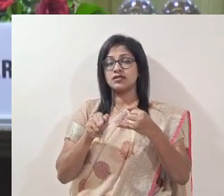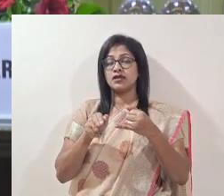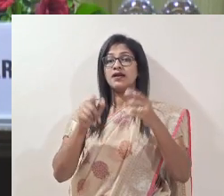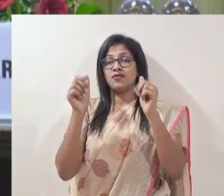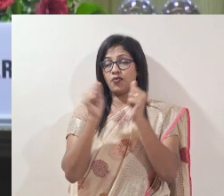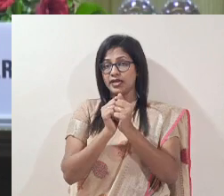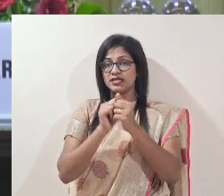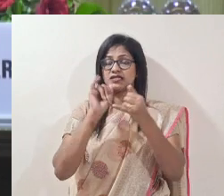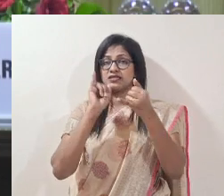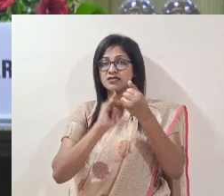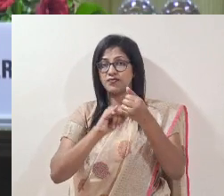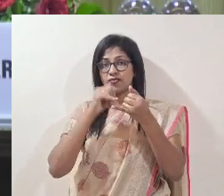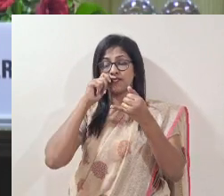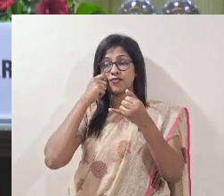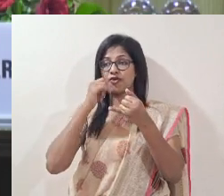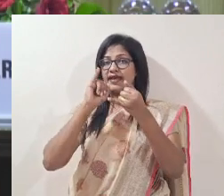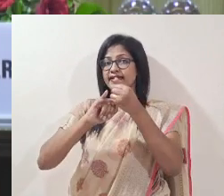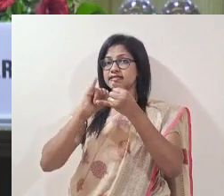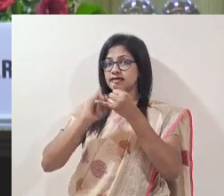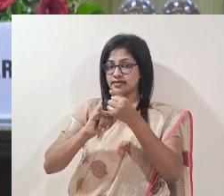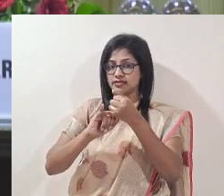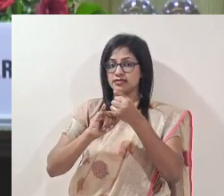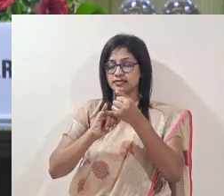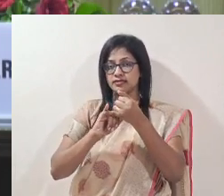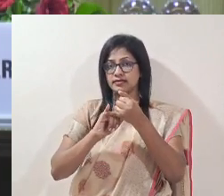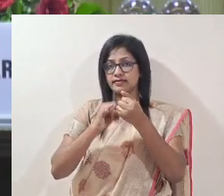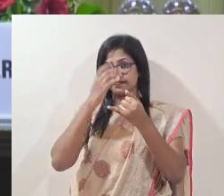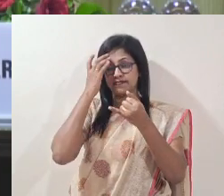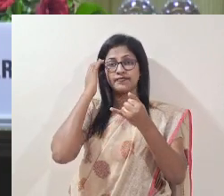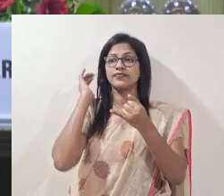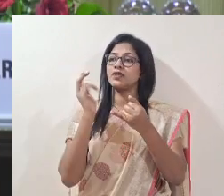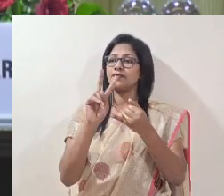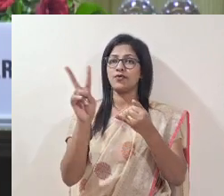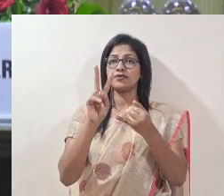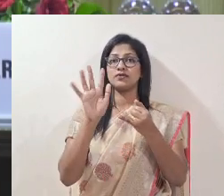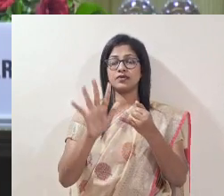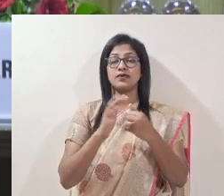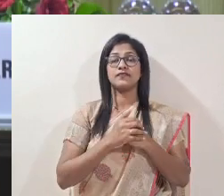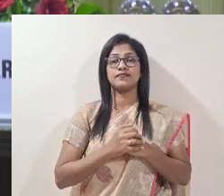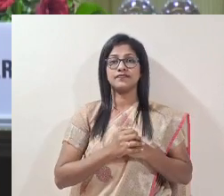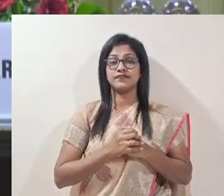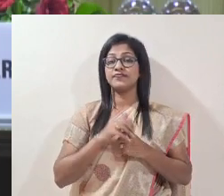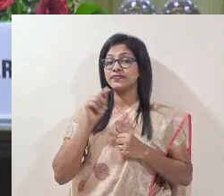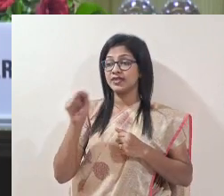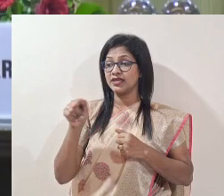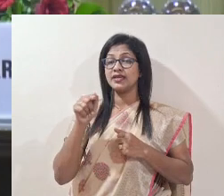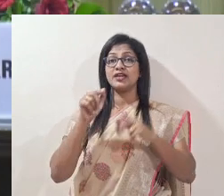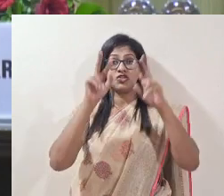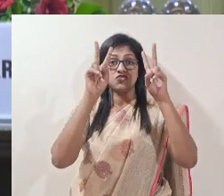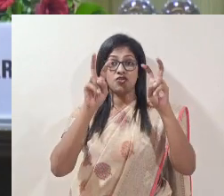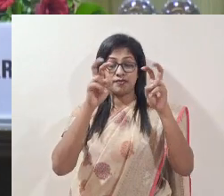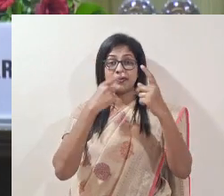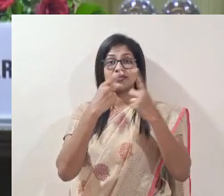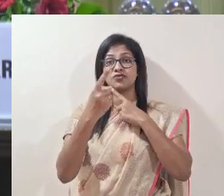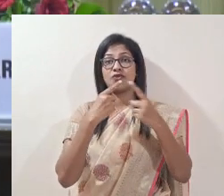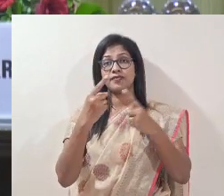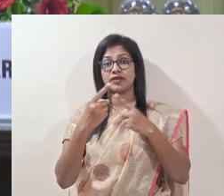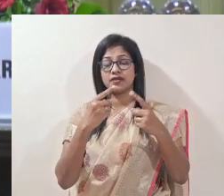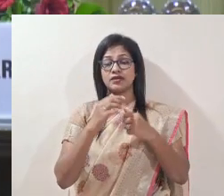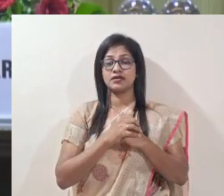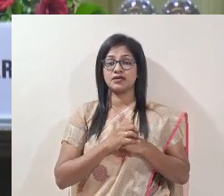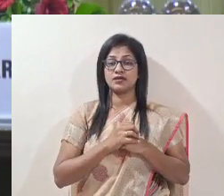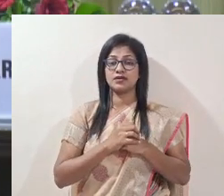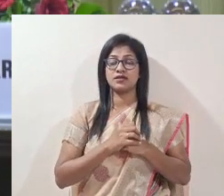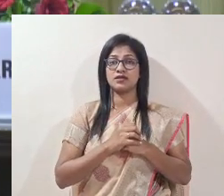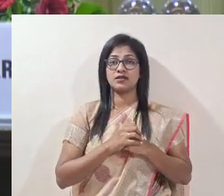and Samit Sahane. You are here, Acha. Okay, you are going to talk on COVID's